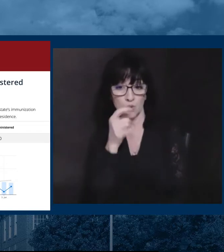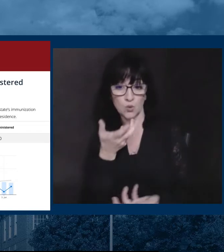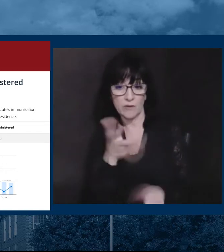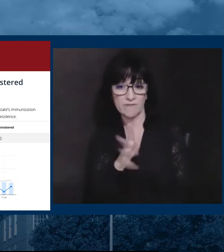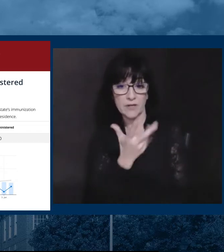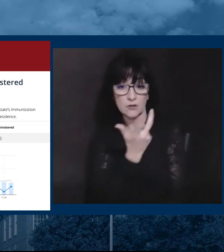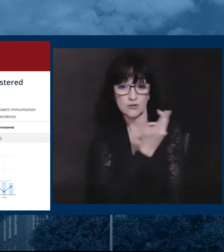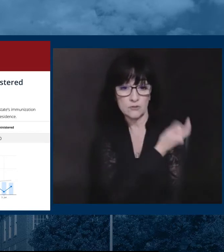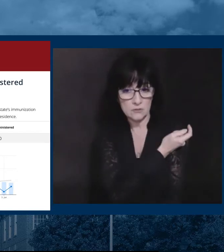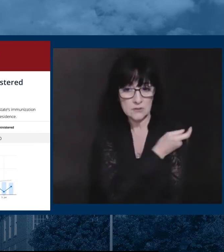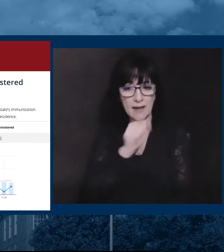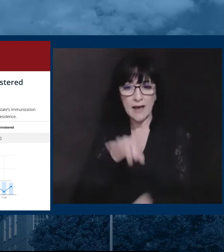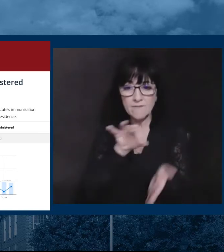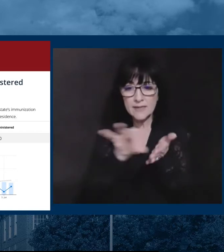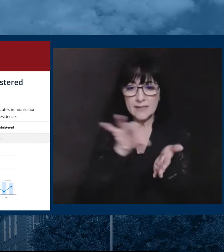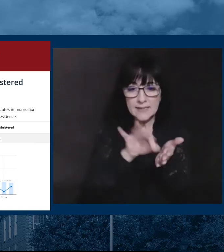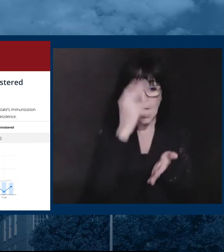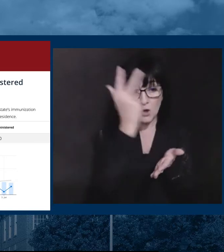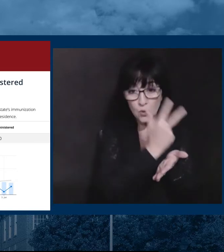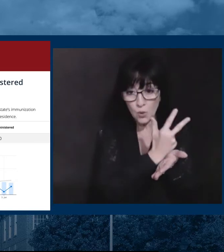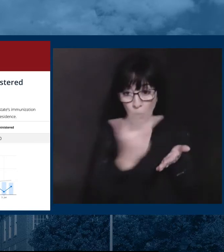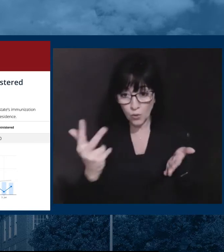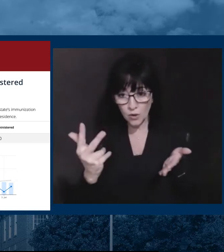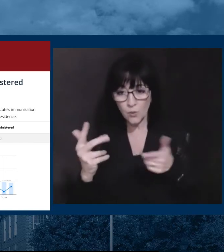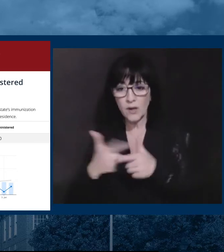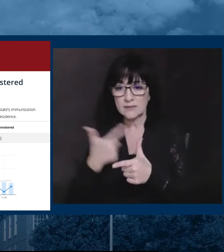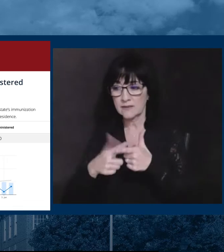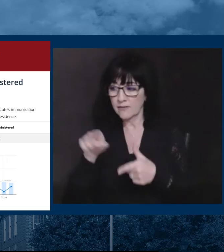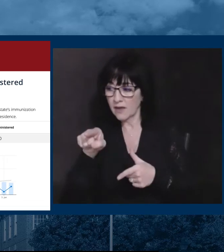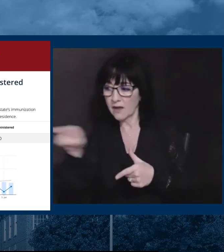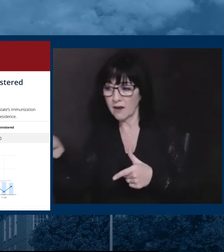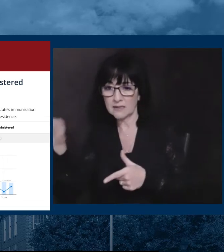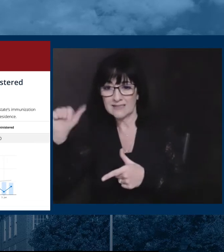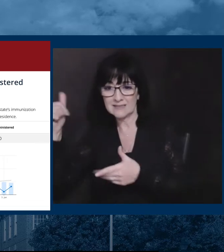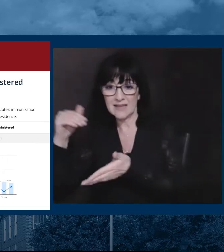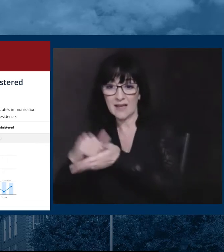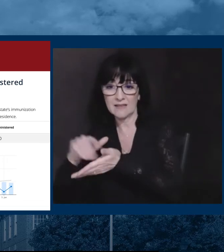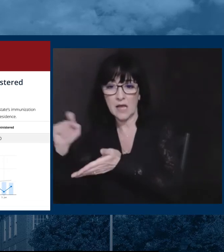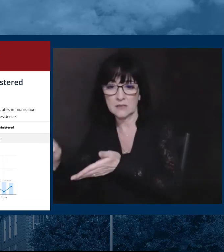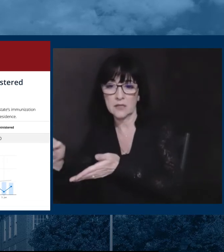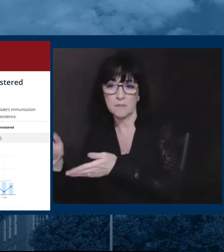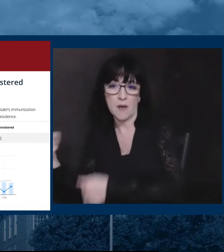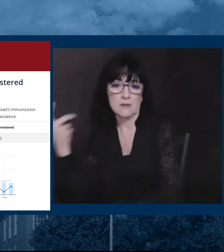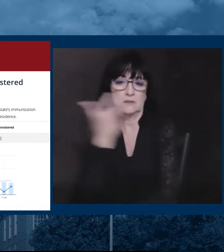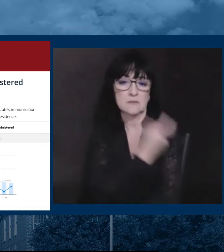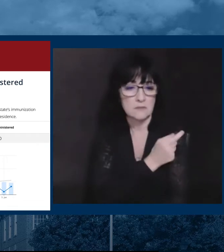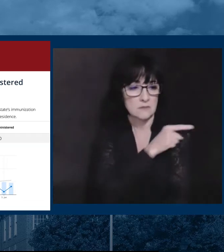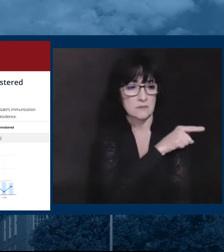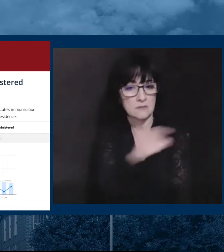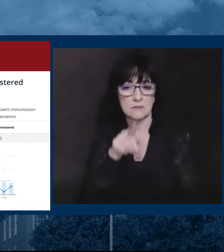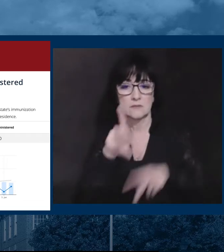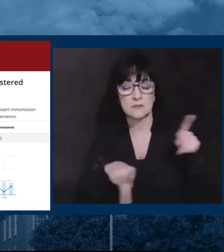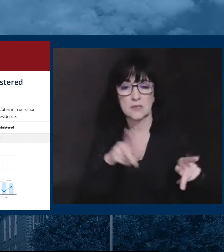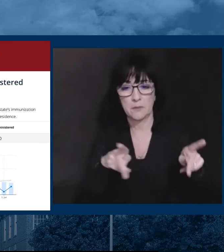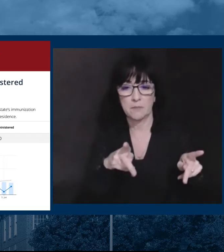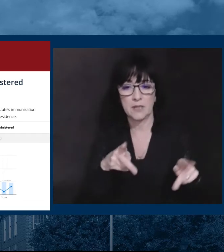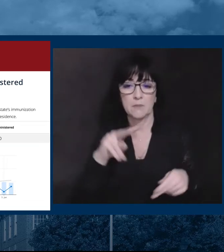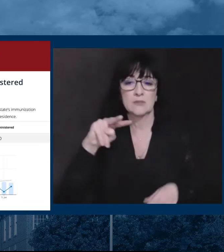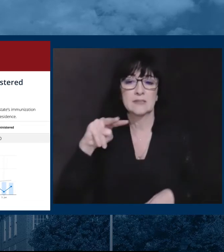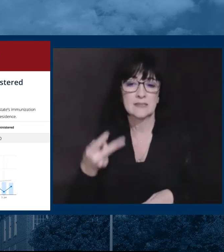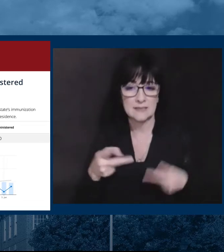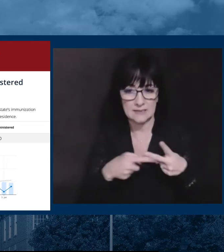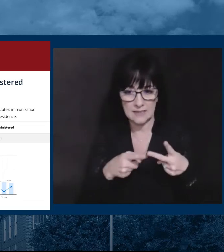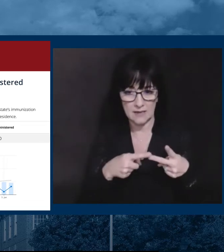since we just started vaccinating 3 weeks ago, we're not quite ready for most of those second doses yet. We